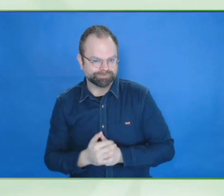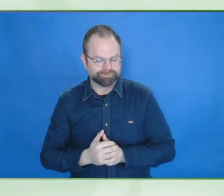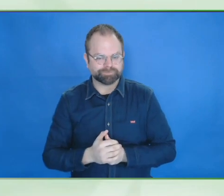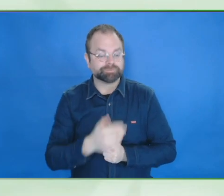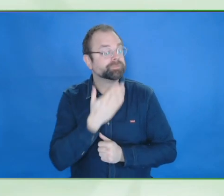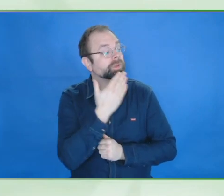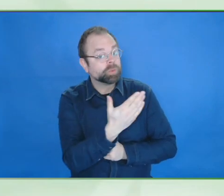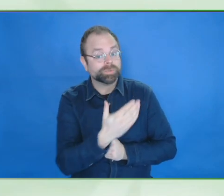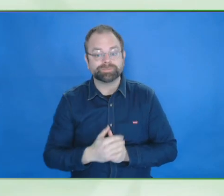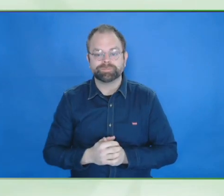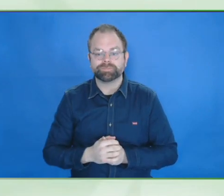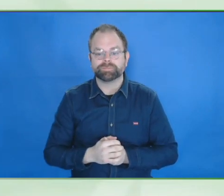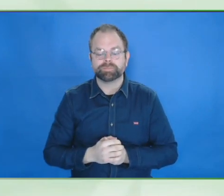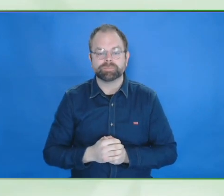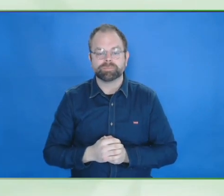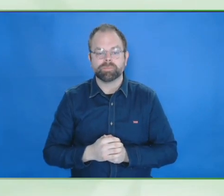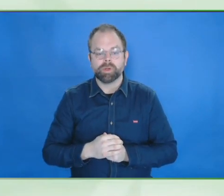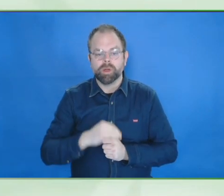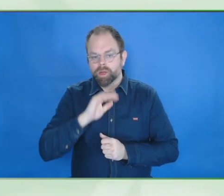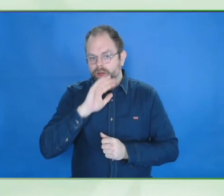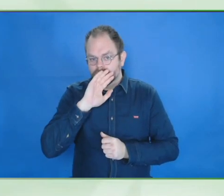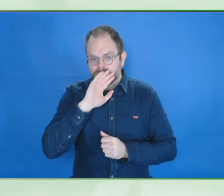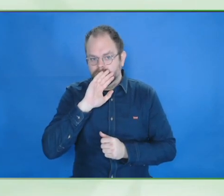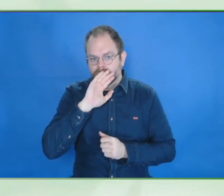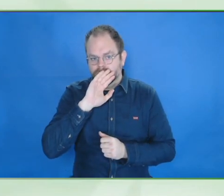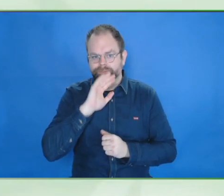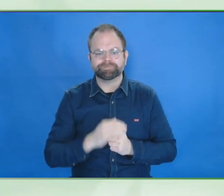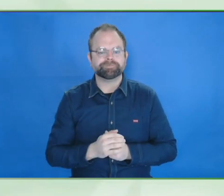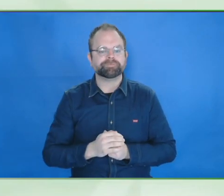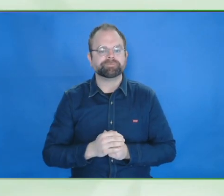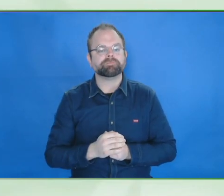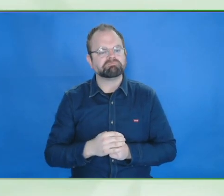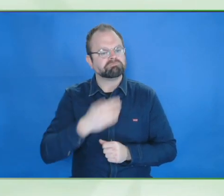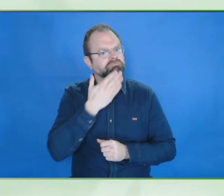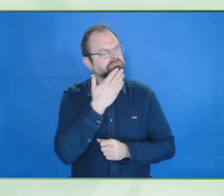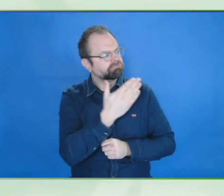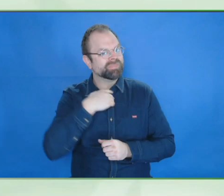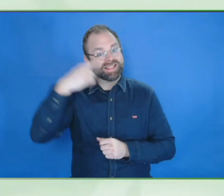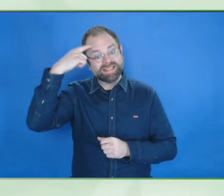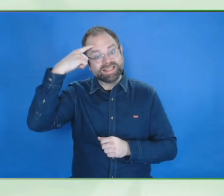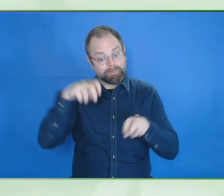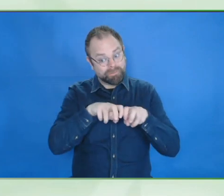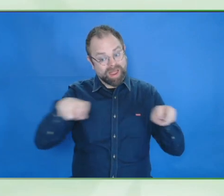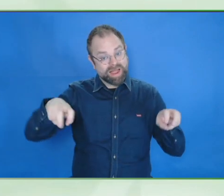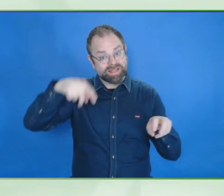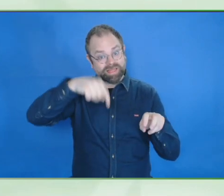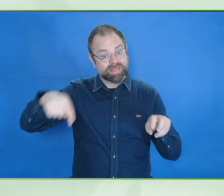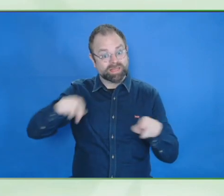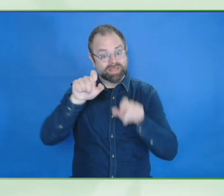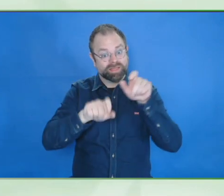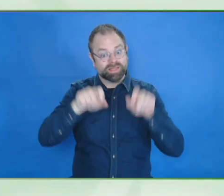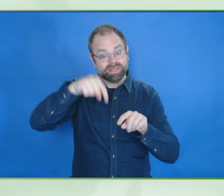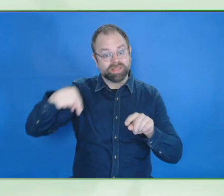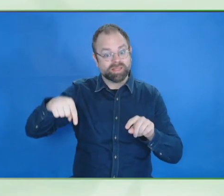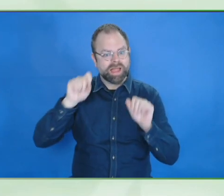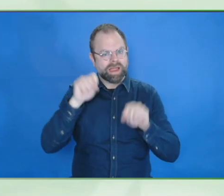Thank you, Giddy. I think everybody on the panel can identify with go big or go home, especially at this conference, right? We're going big and we want